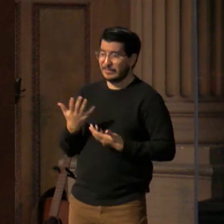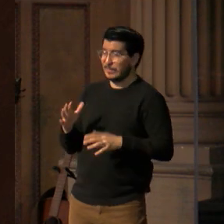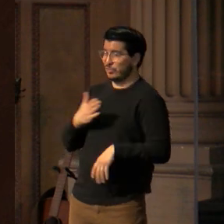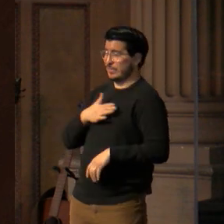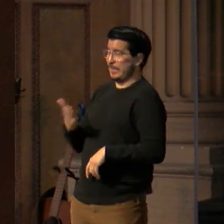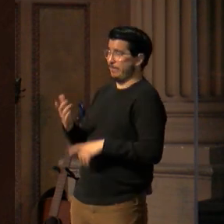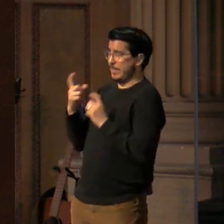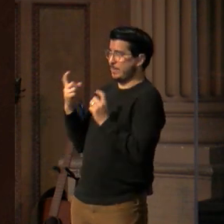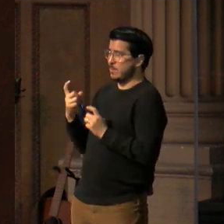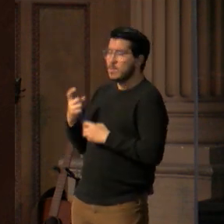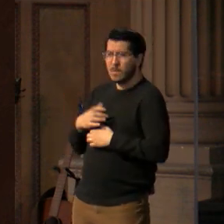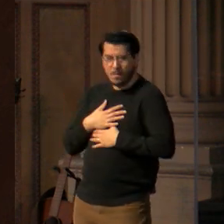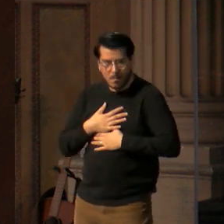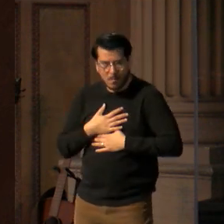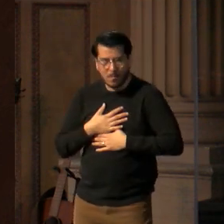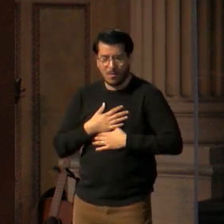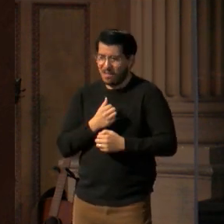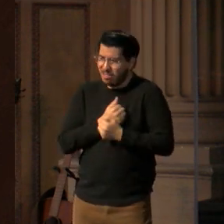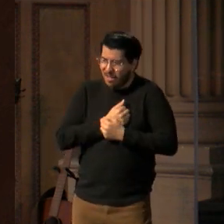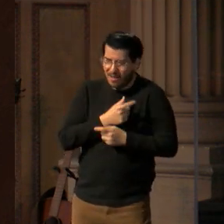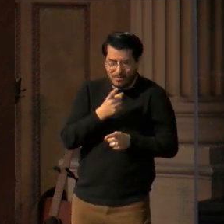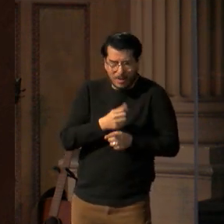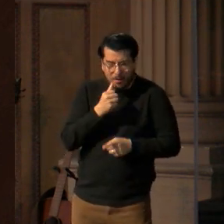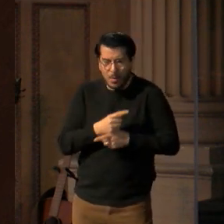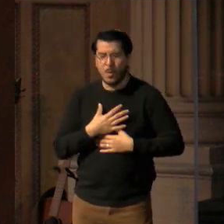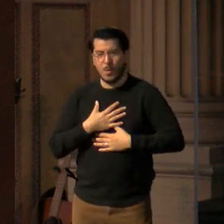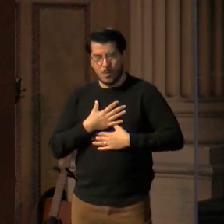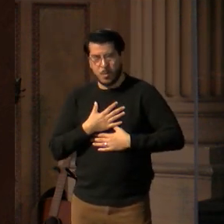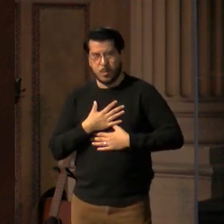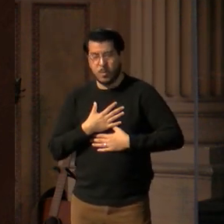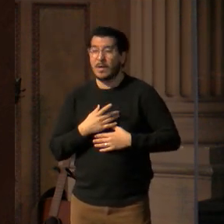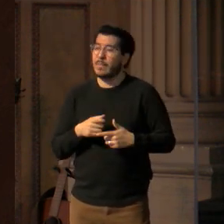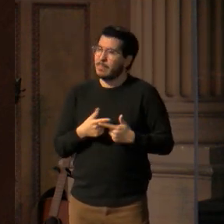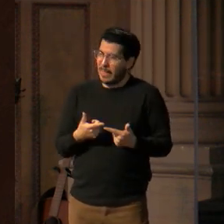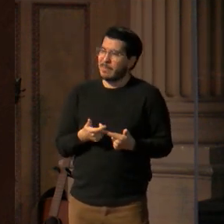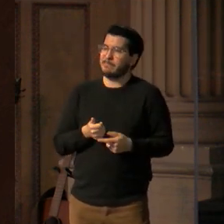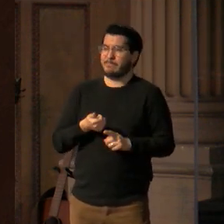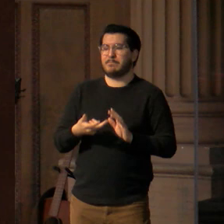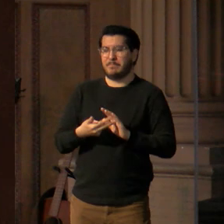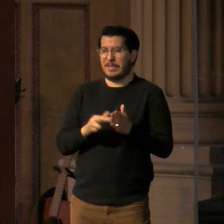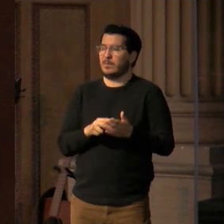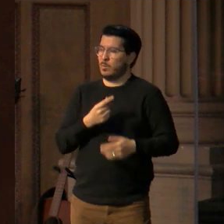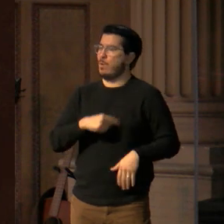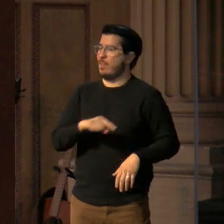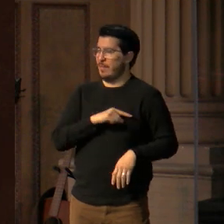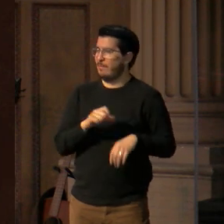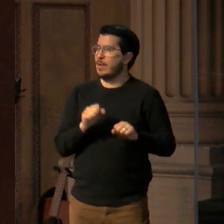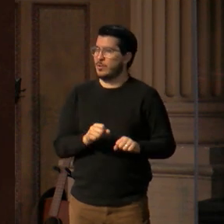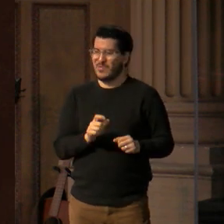genuinely love our brothers and sisters, then we're qualified to go to them to help bring those things out of their lives.